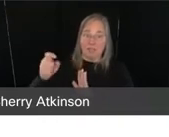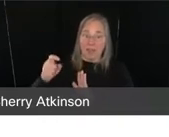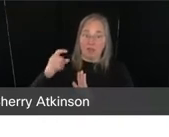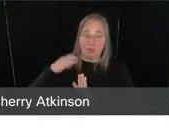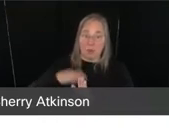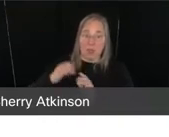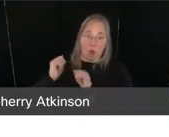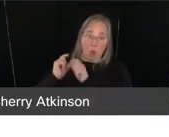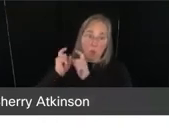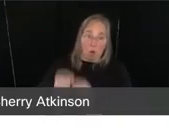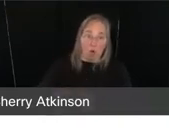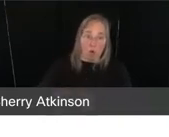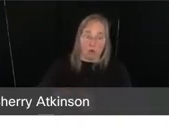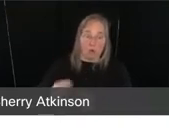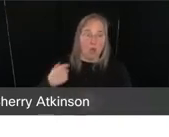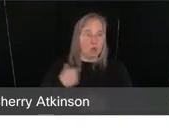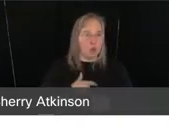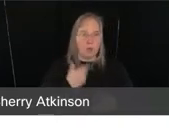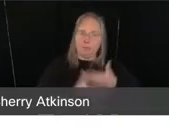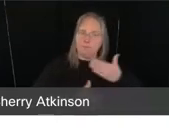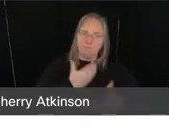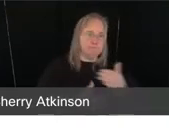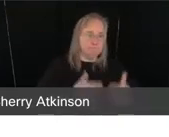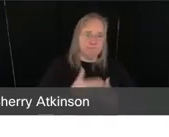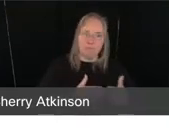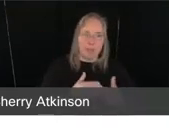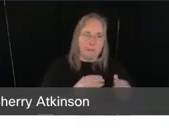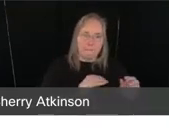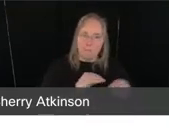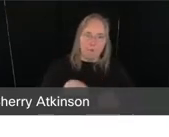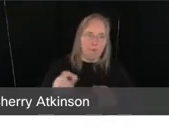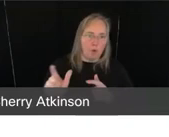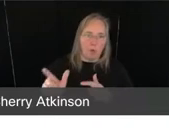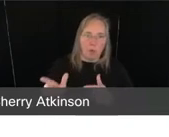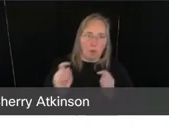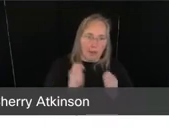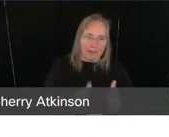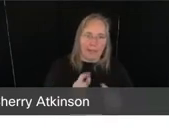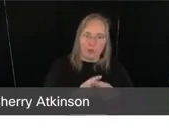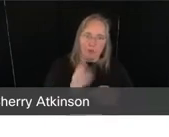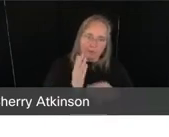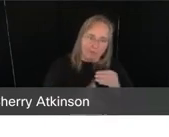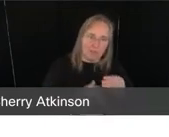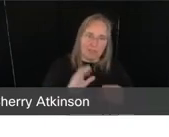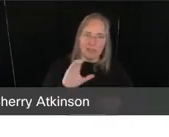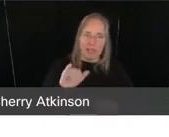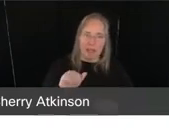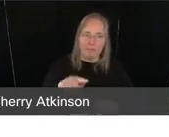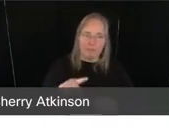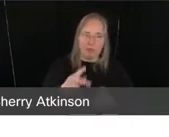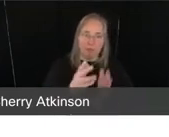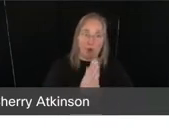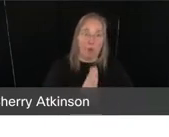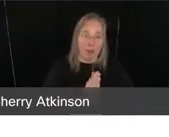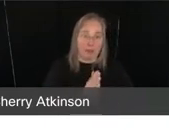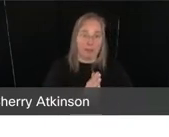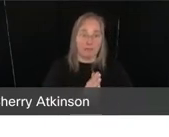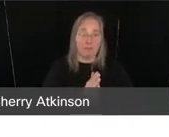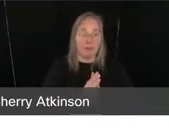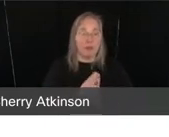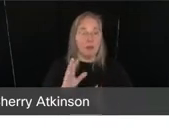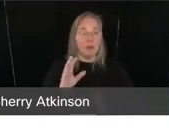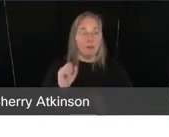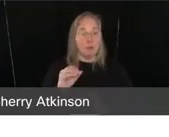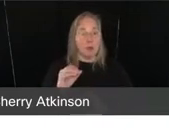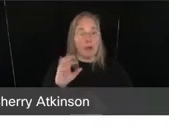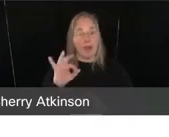And so we moved very quickly to complete that CIP request. So FY21